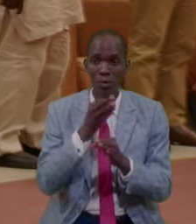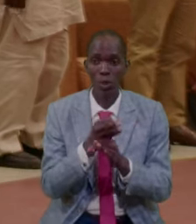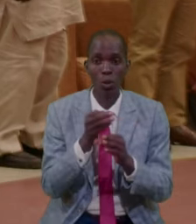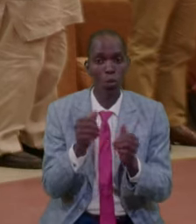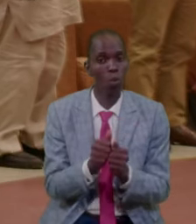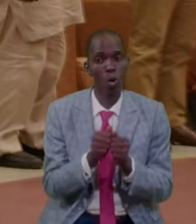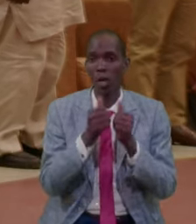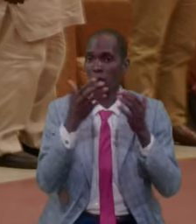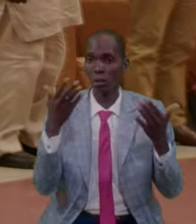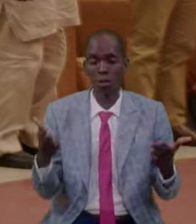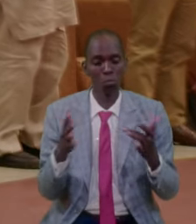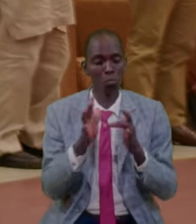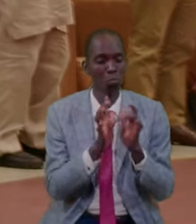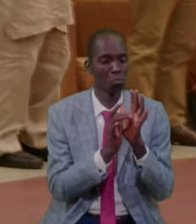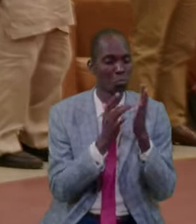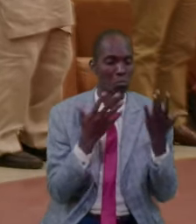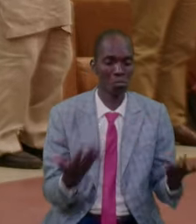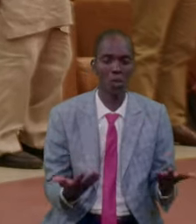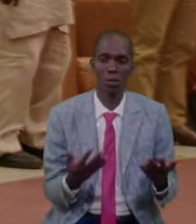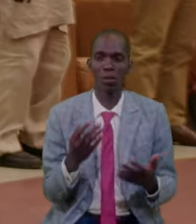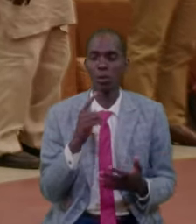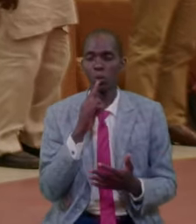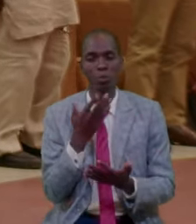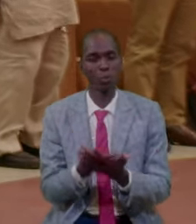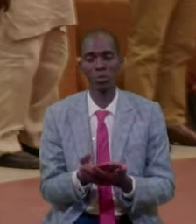without scriptural fruit.